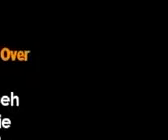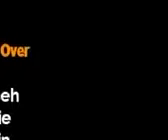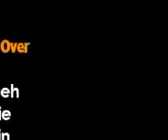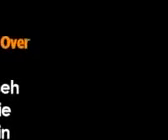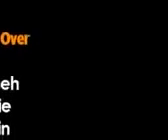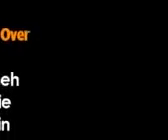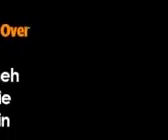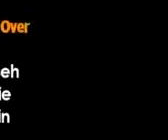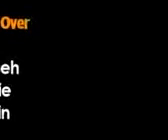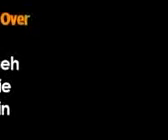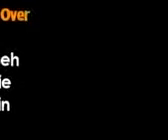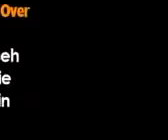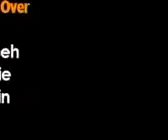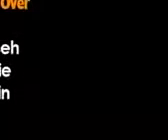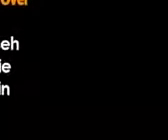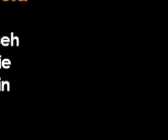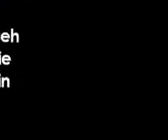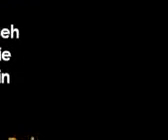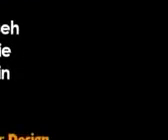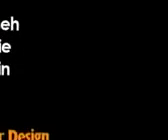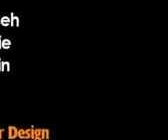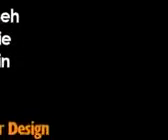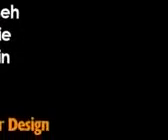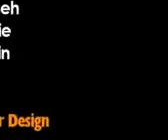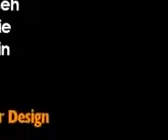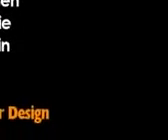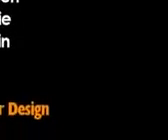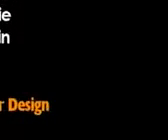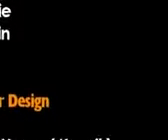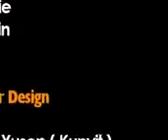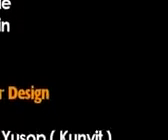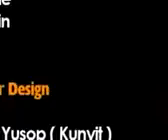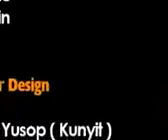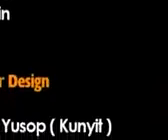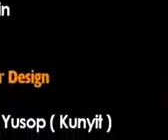How many liters does he want to travel far?